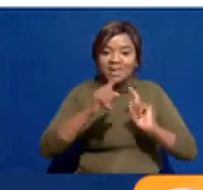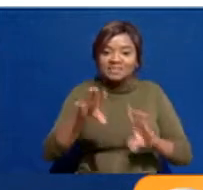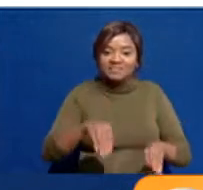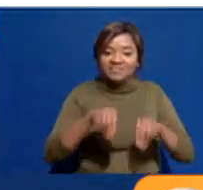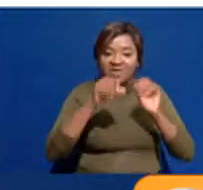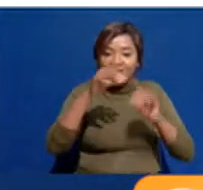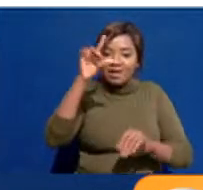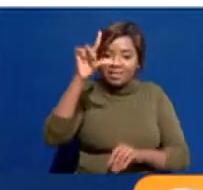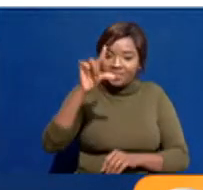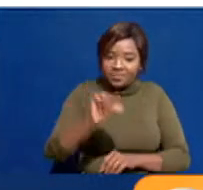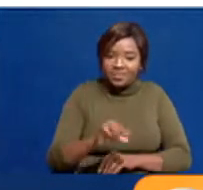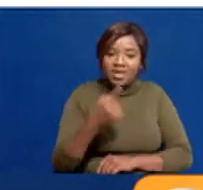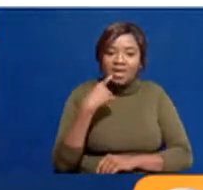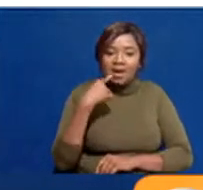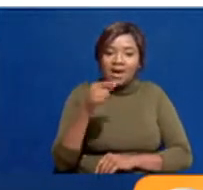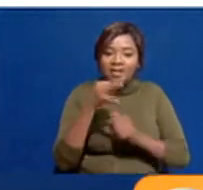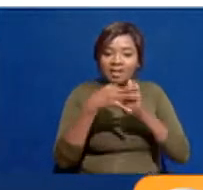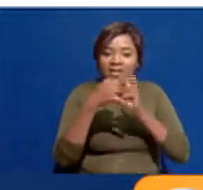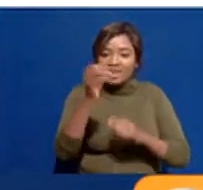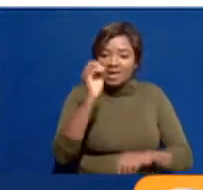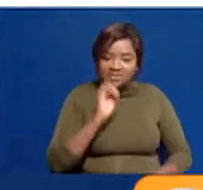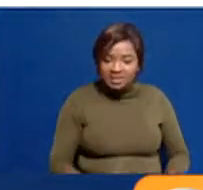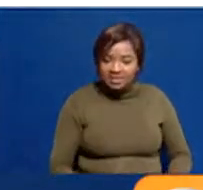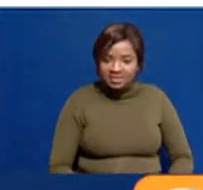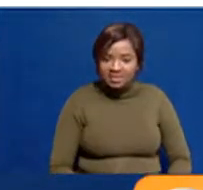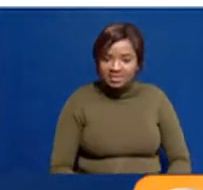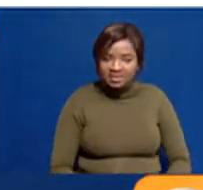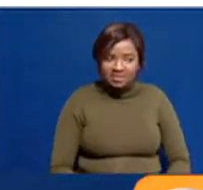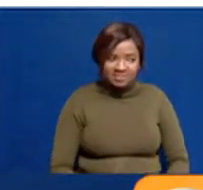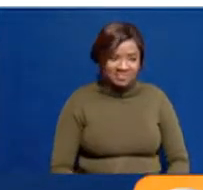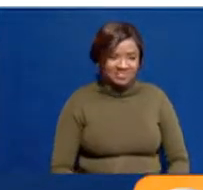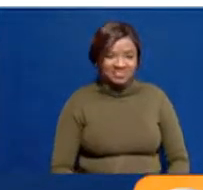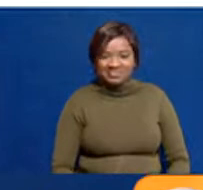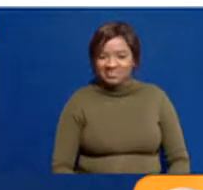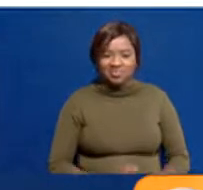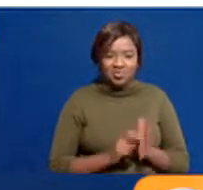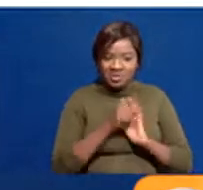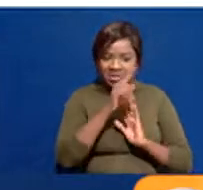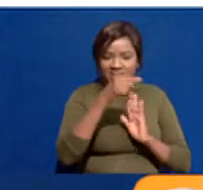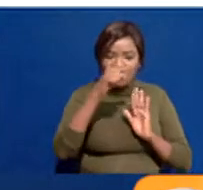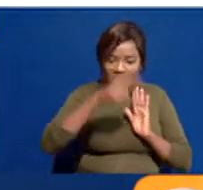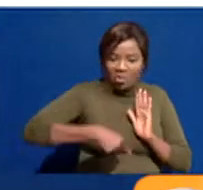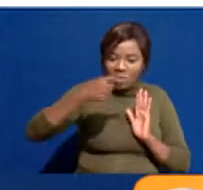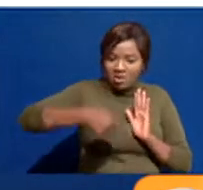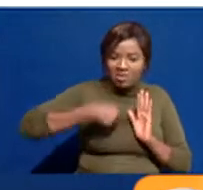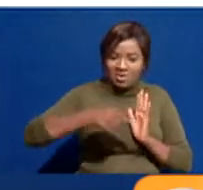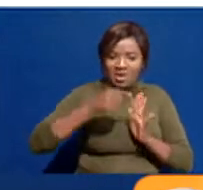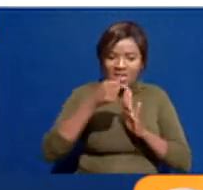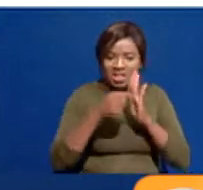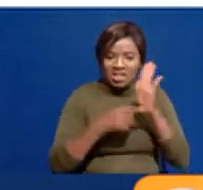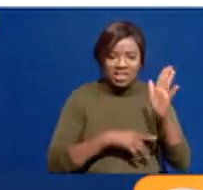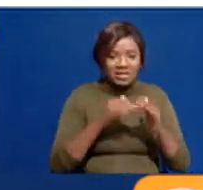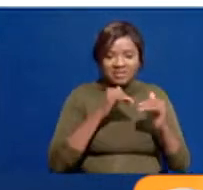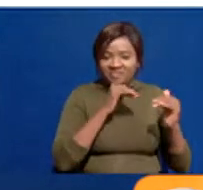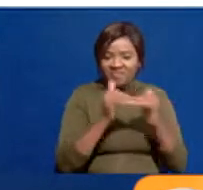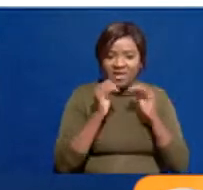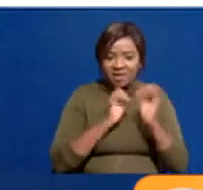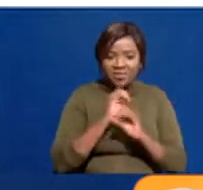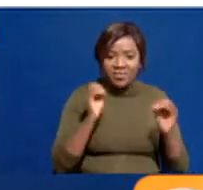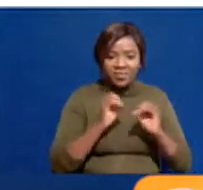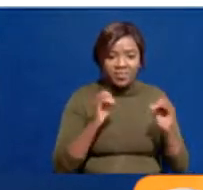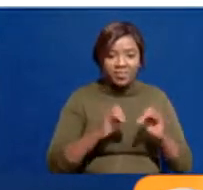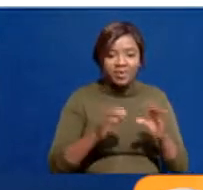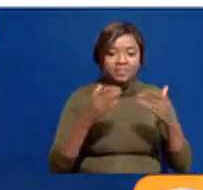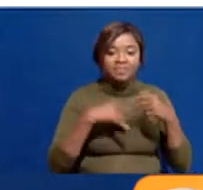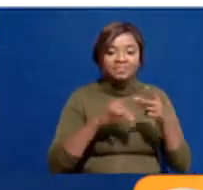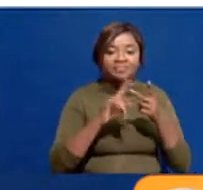now going down to 180 shillings? These are not demands that are genuine. Third, the issue of IEBC. They want